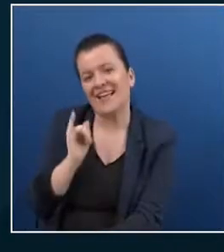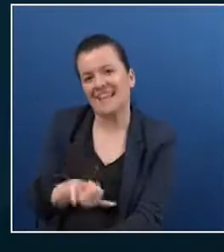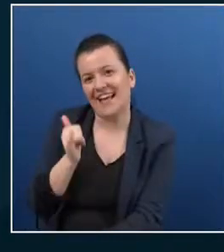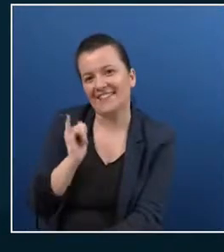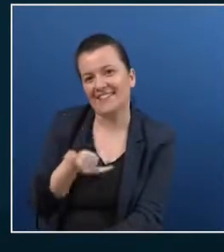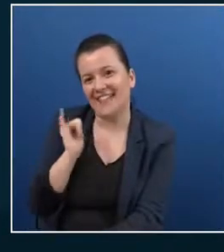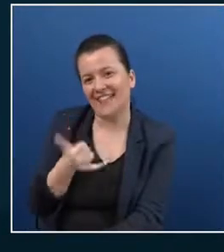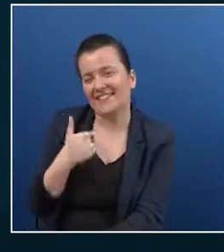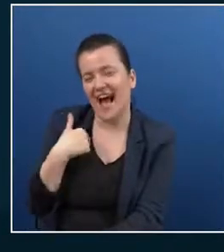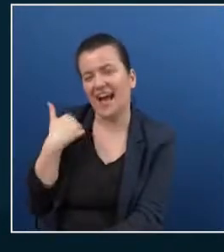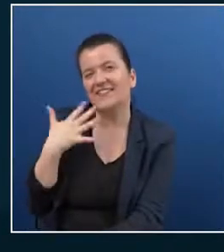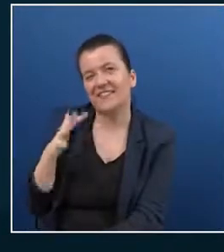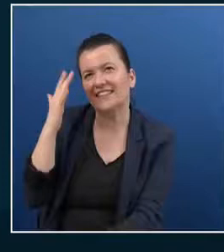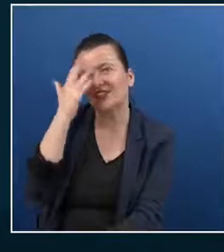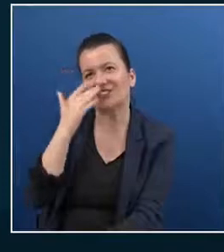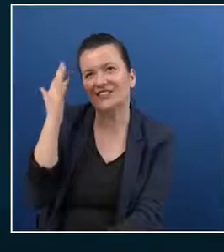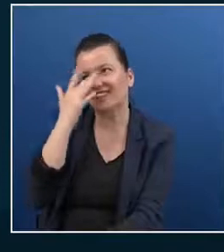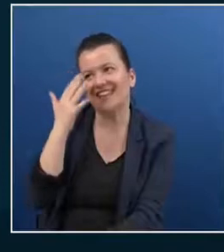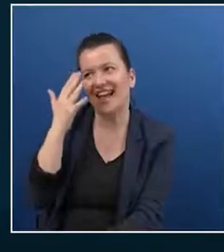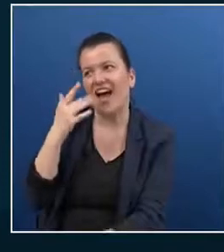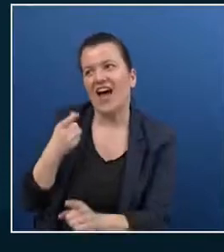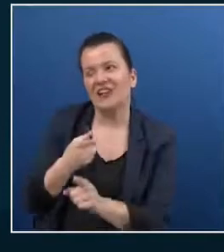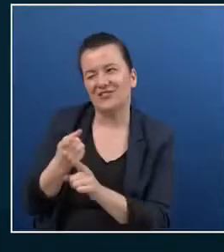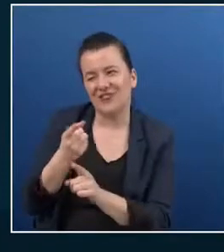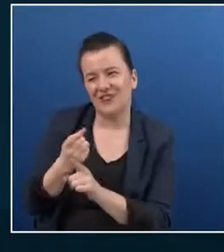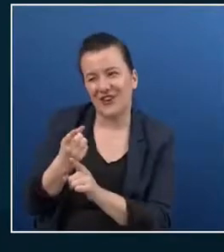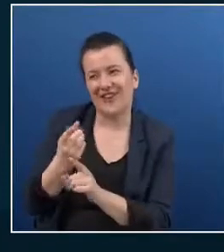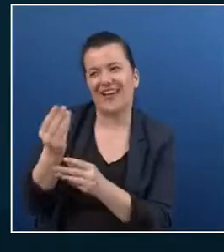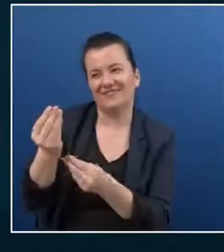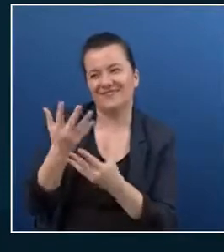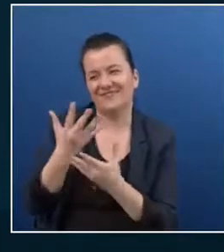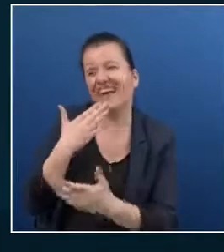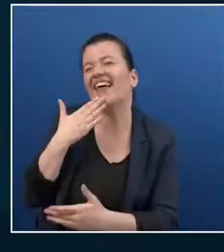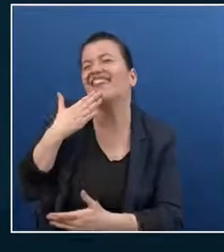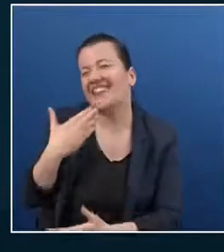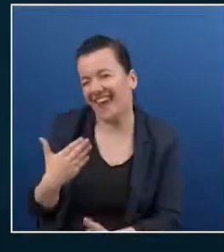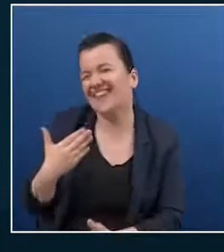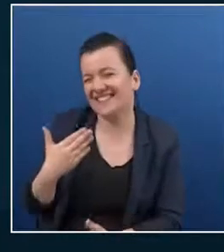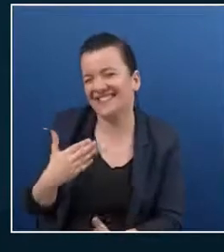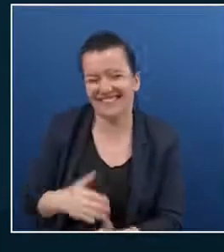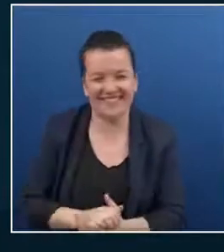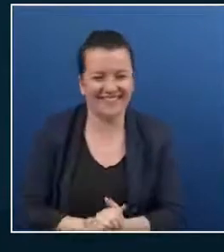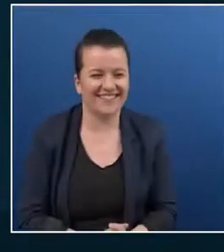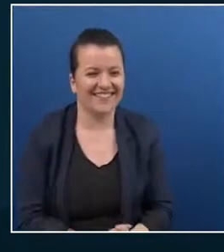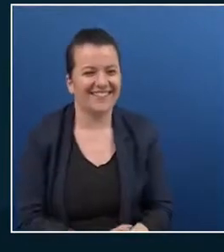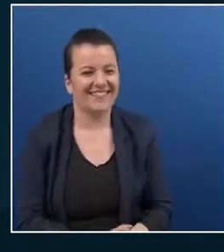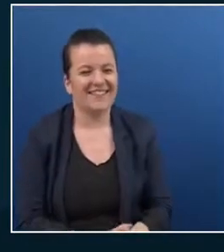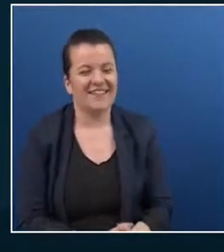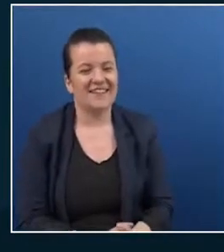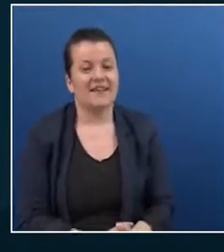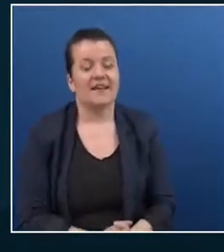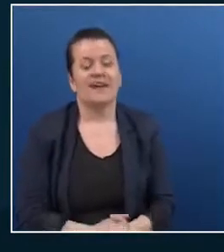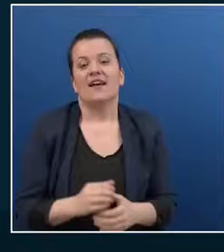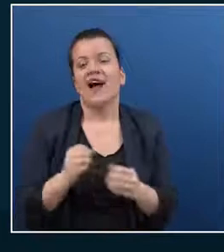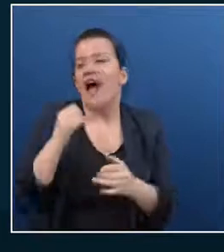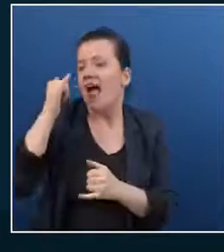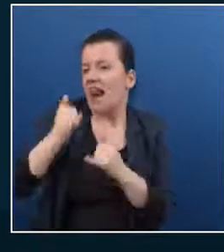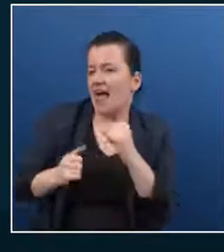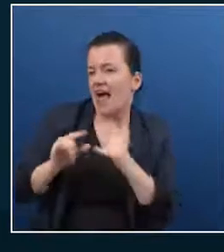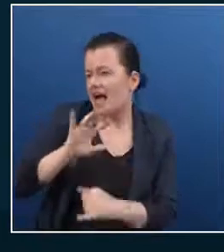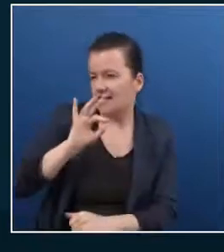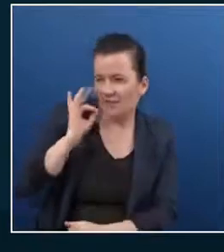nice joke in there, but thanks for that. No, I just have one final question,